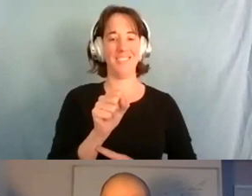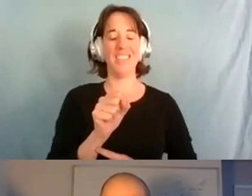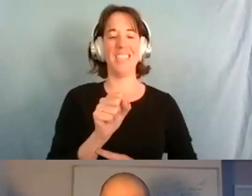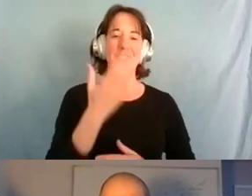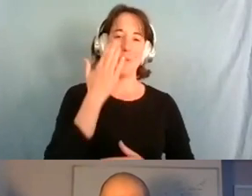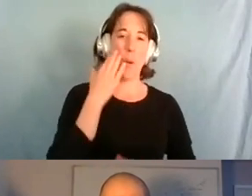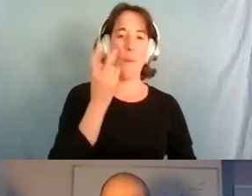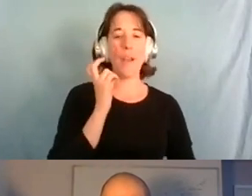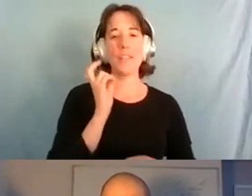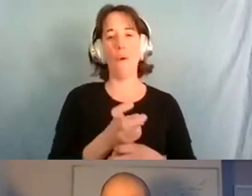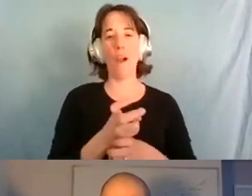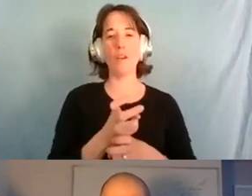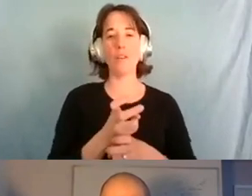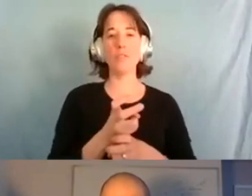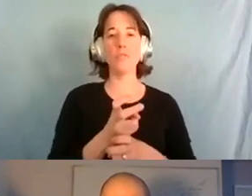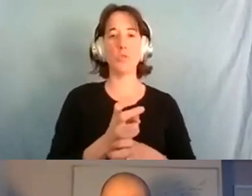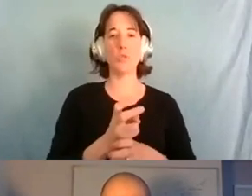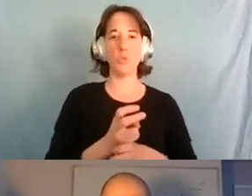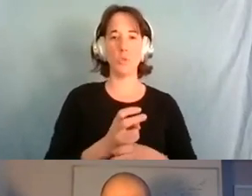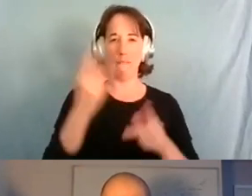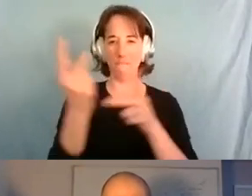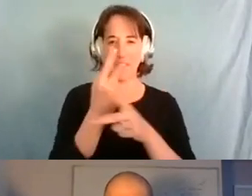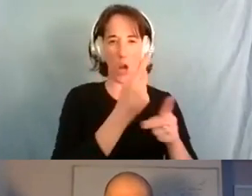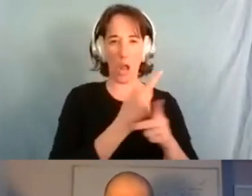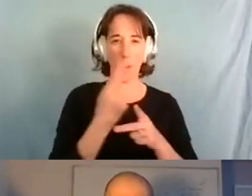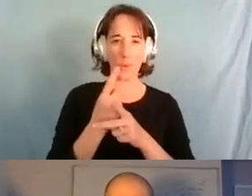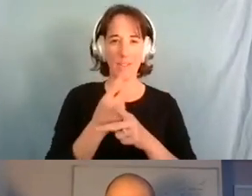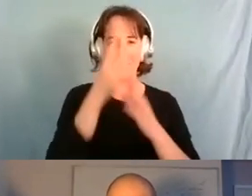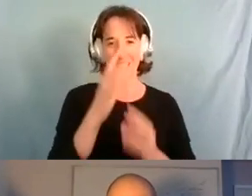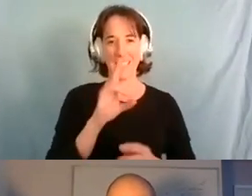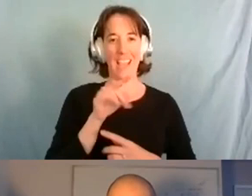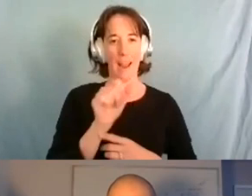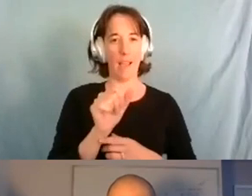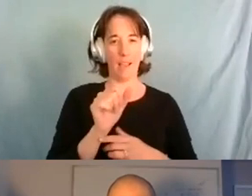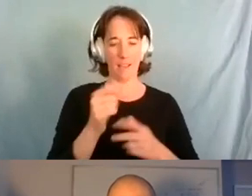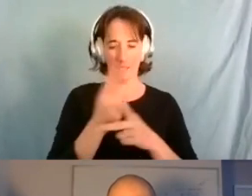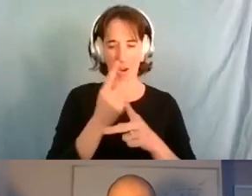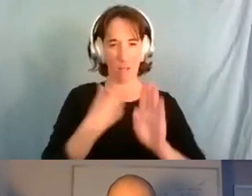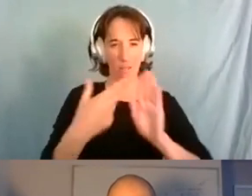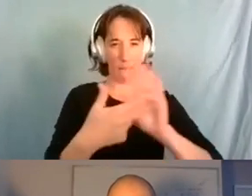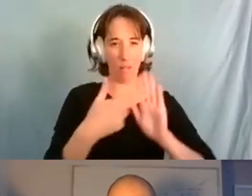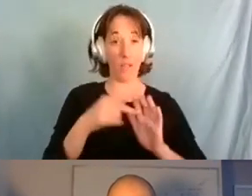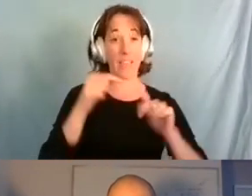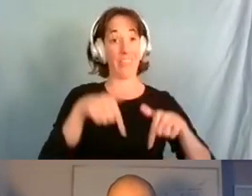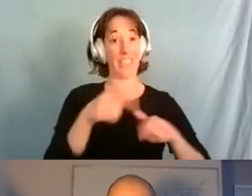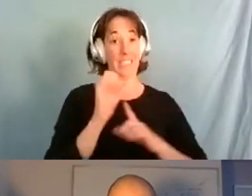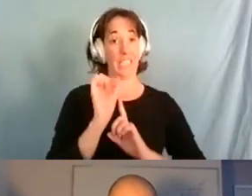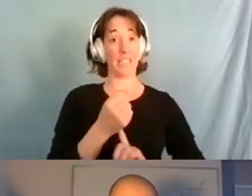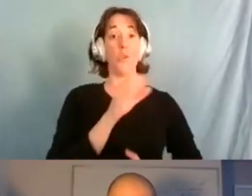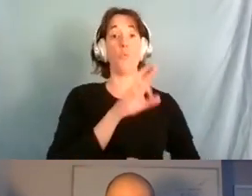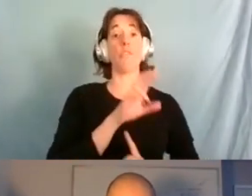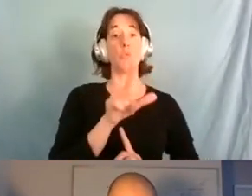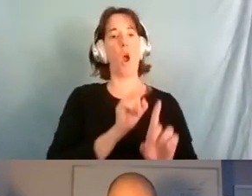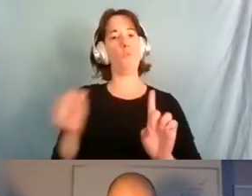data fully mapped out and labeled. So in this case, reinforcement learning kind of gets around that by not